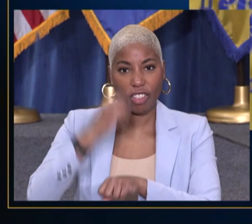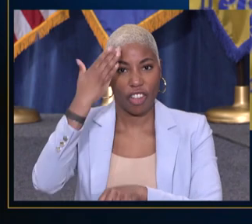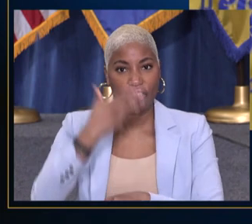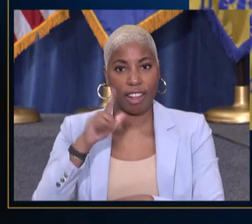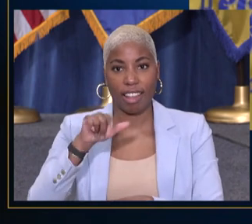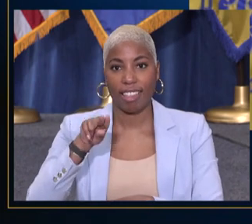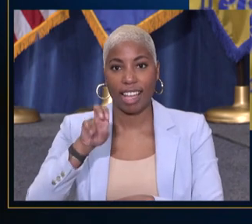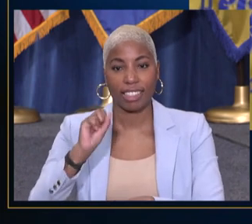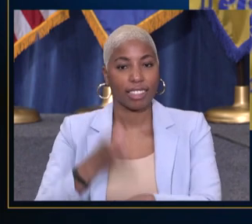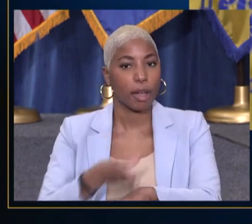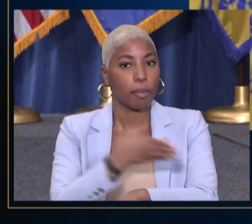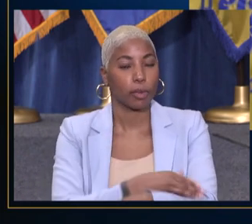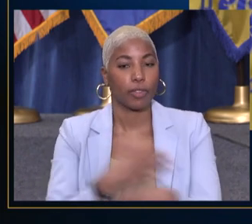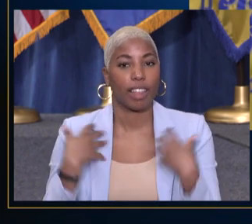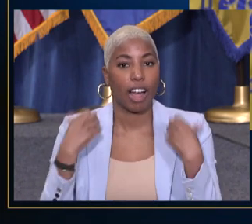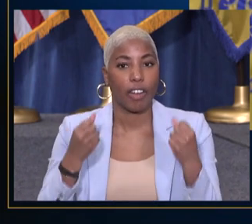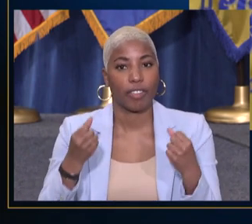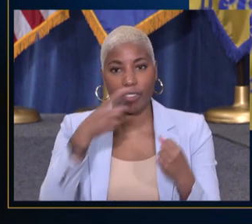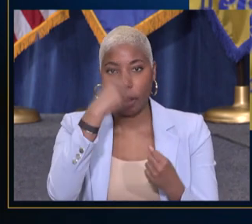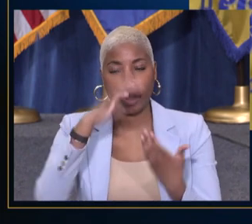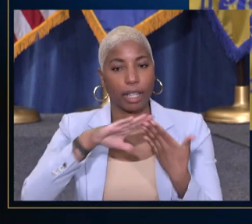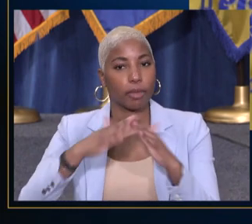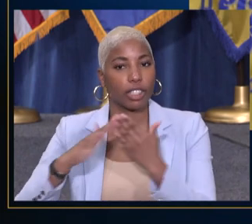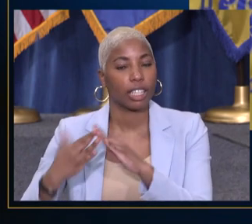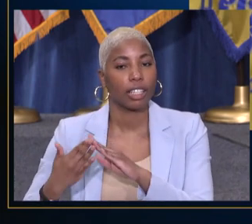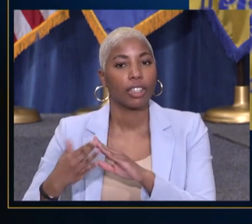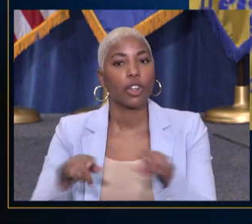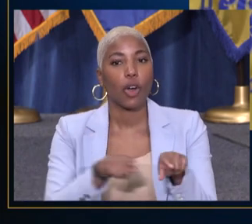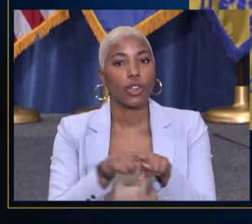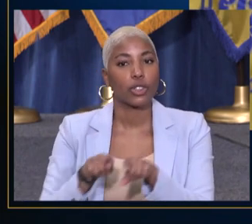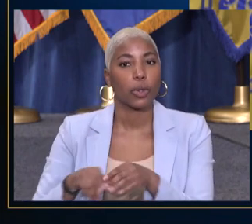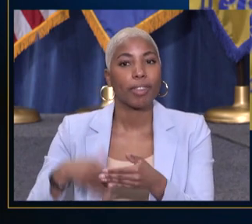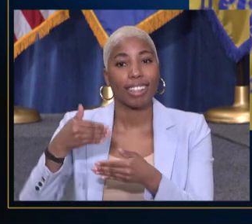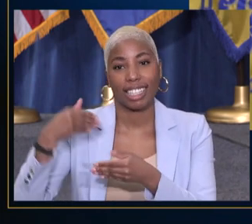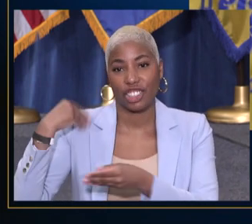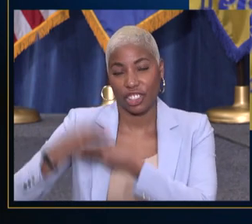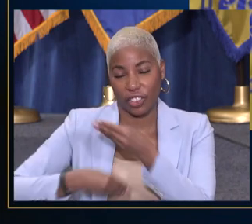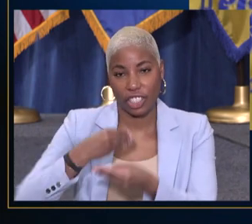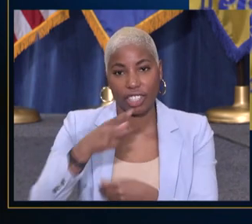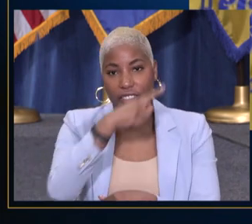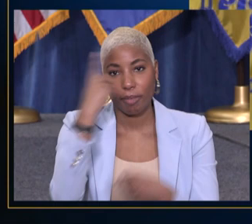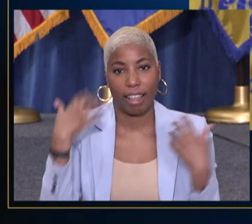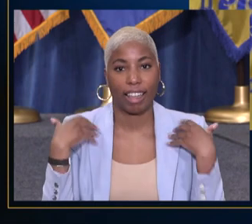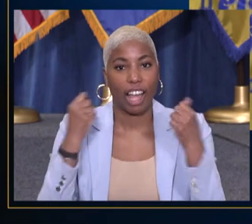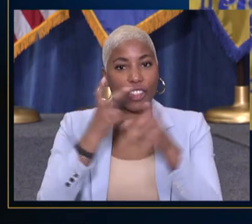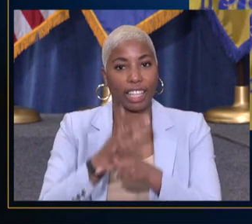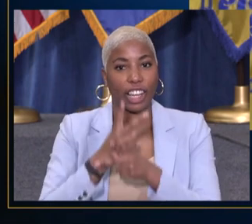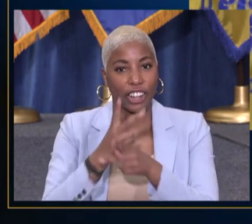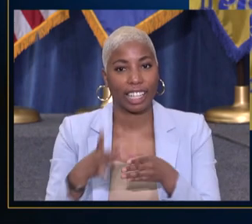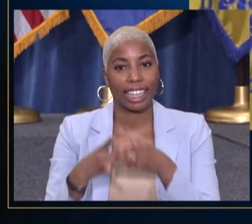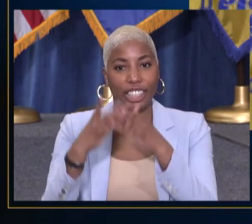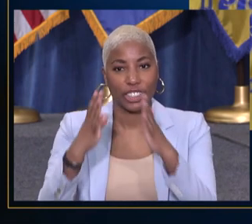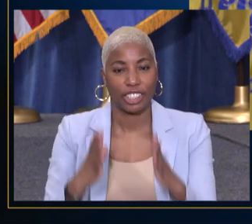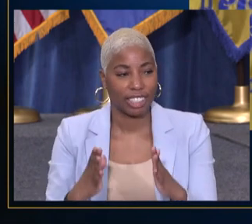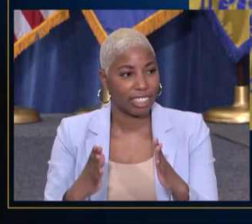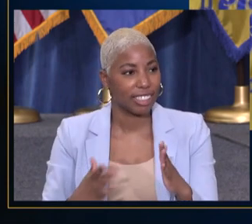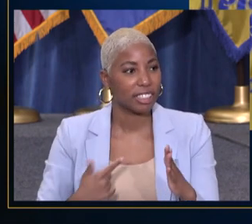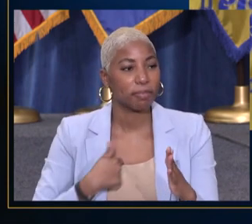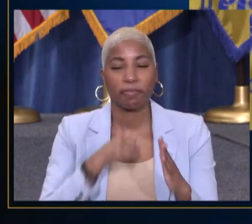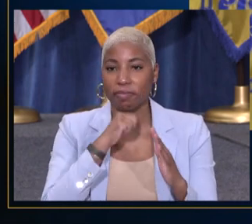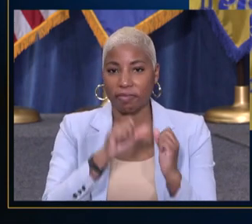Black community, as well as the next generation of Black healthcare leaders. So I won't spend too much